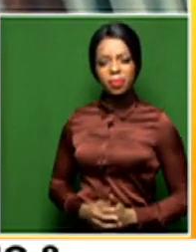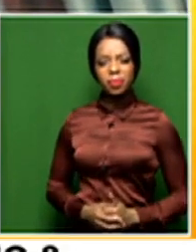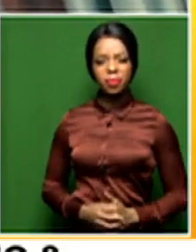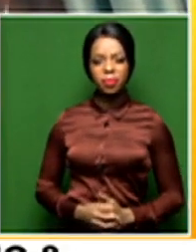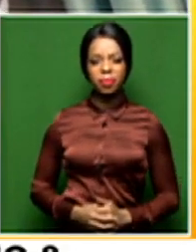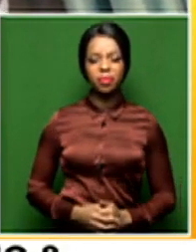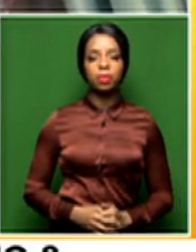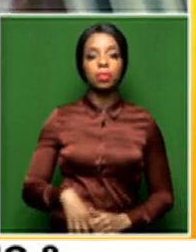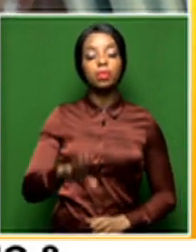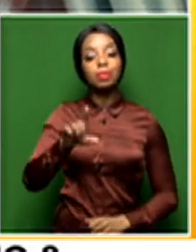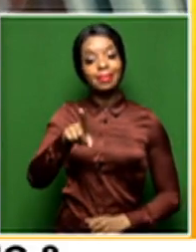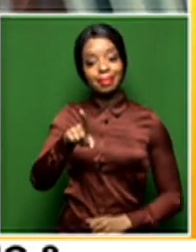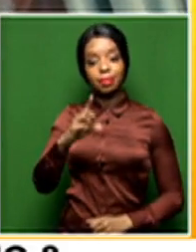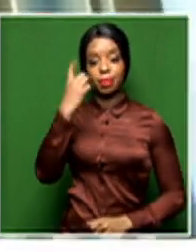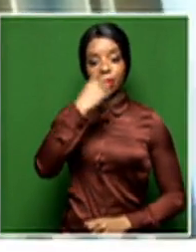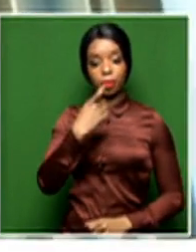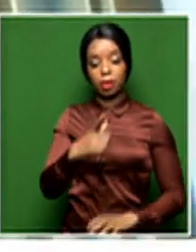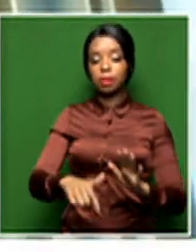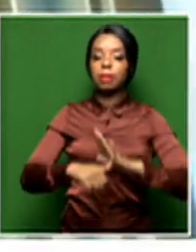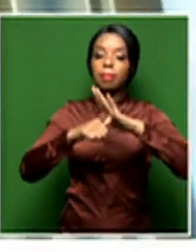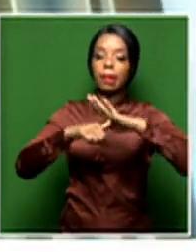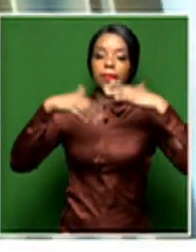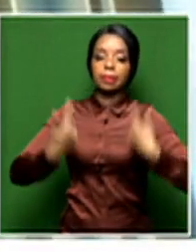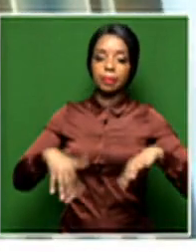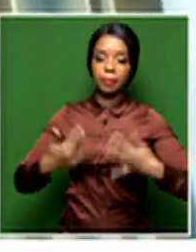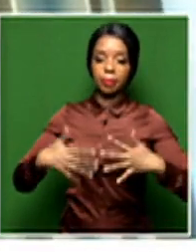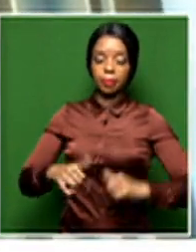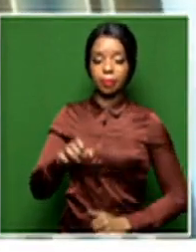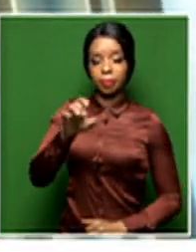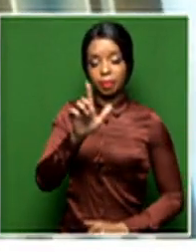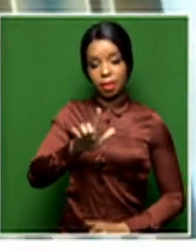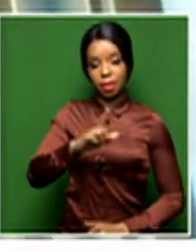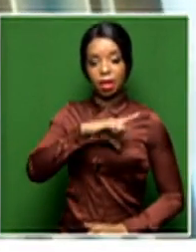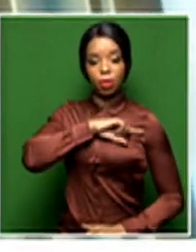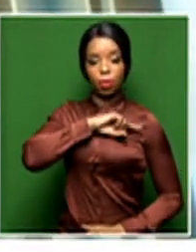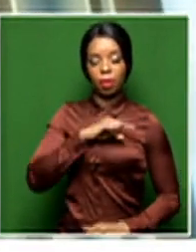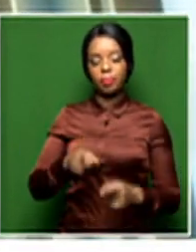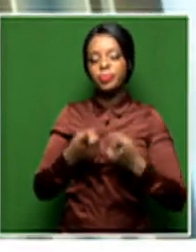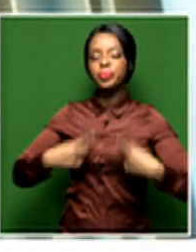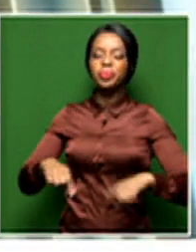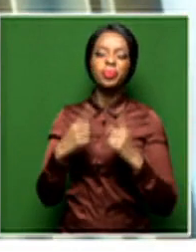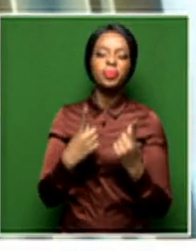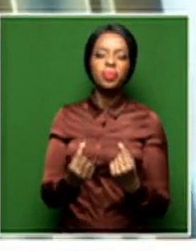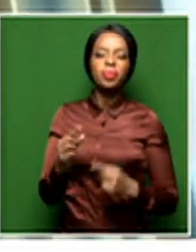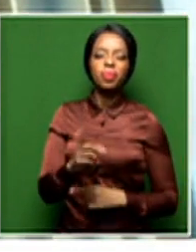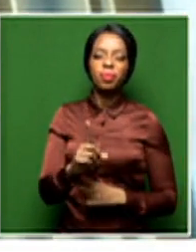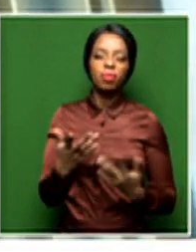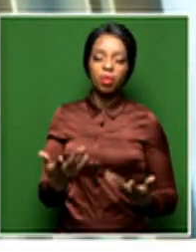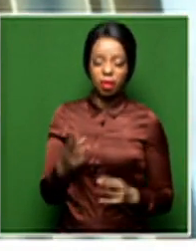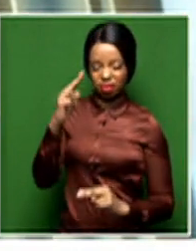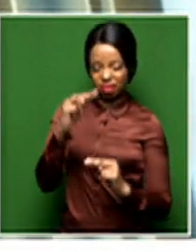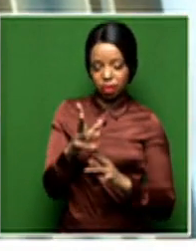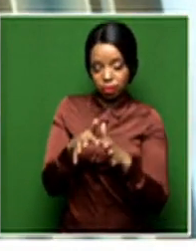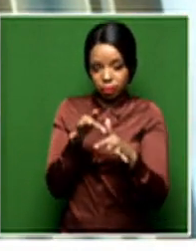Yeah, no. That's a very important question, Leanne, because what we've done, I mean, just to briefly explain this, is that